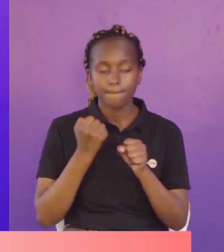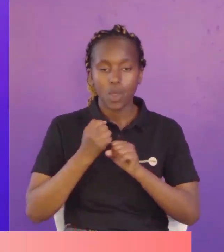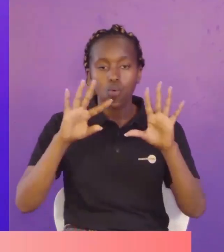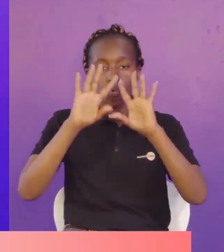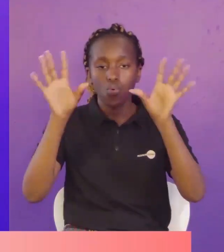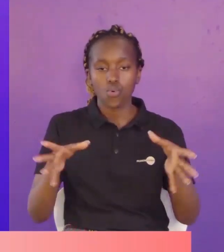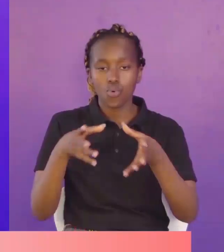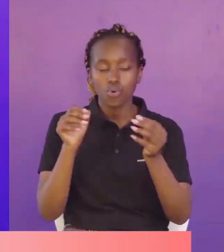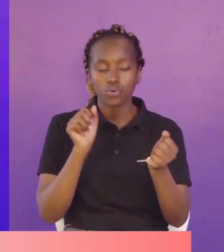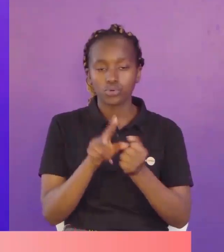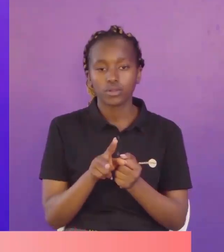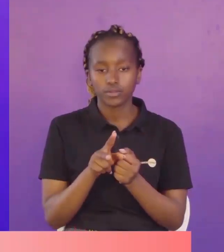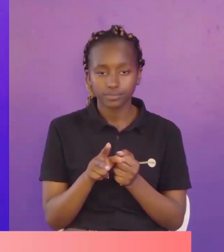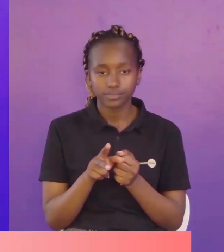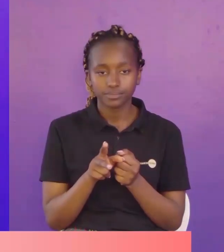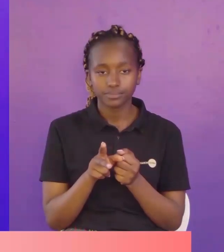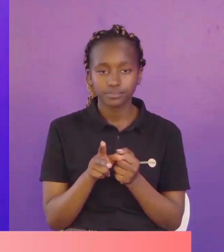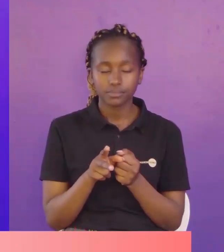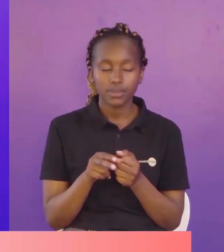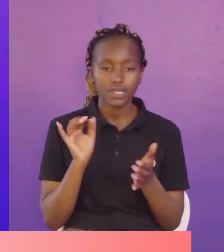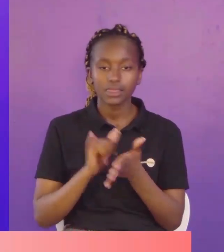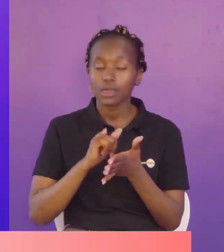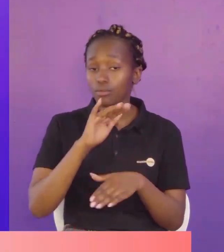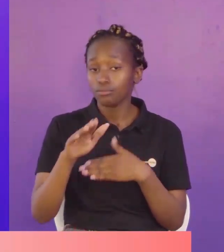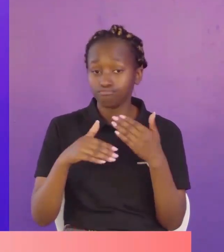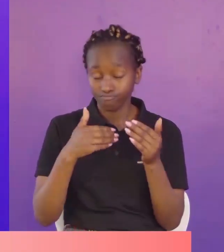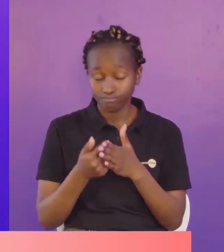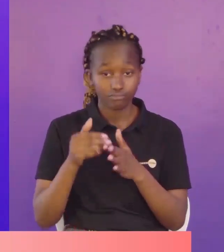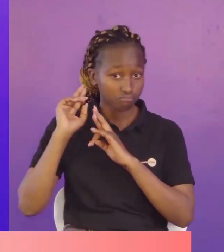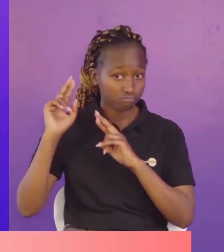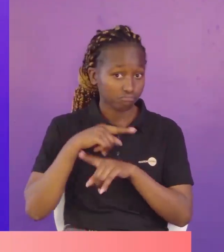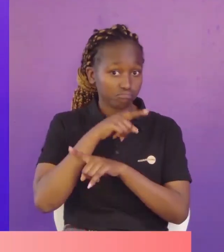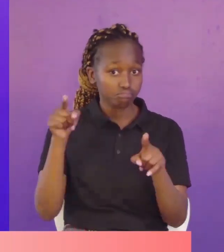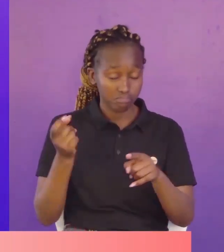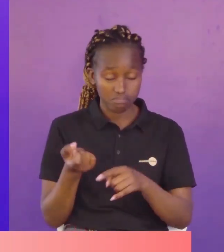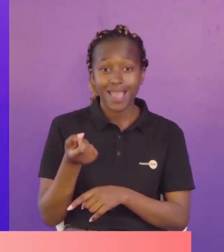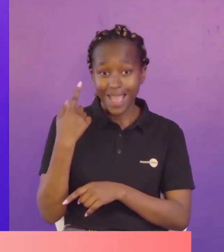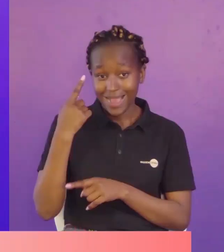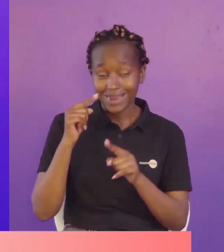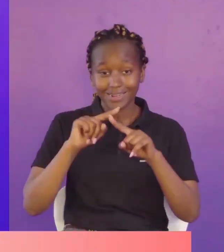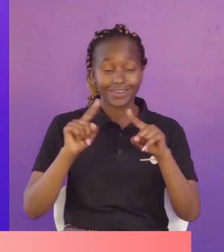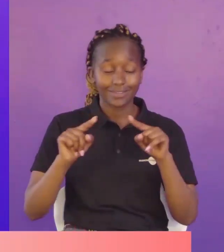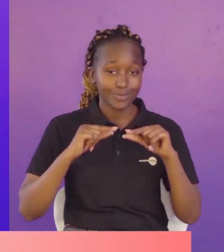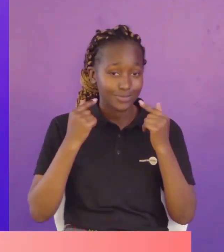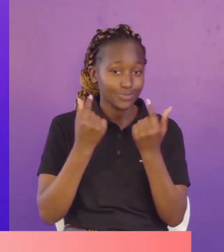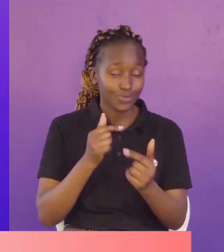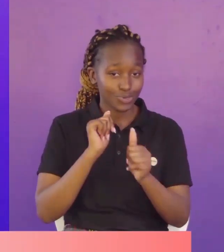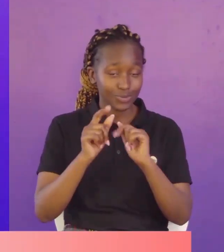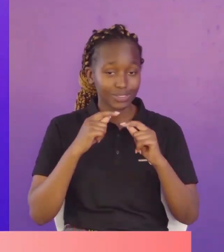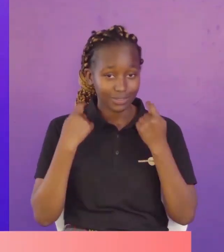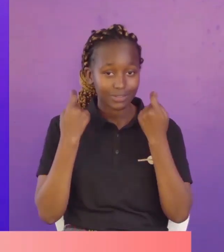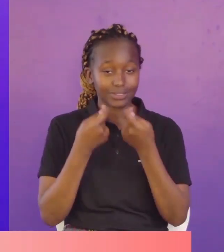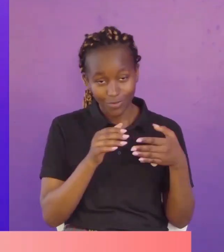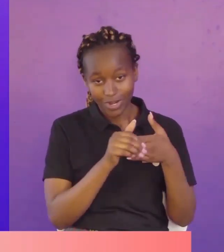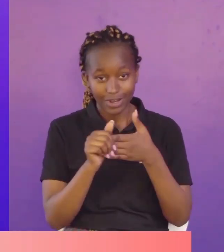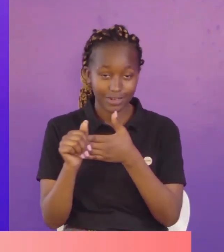Yeah. So that's it. You've seen how the groups look like, which teams are